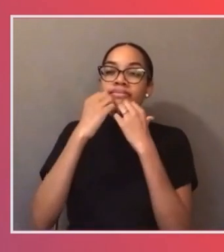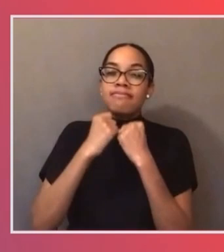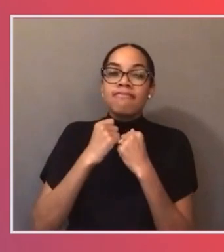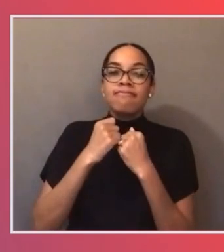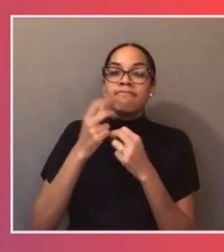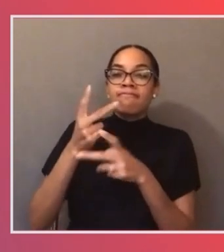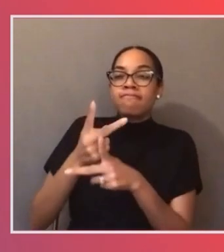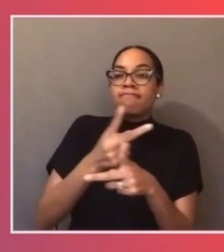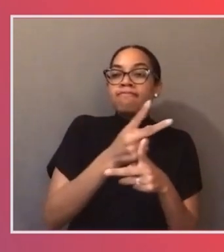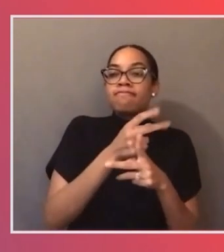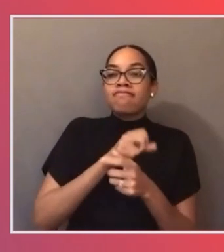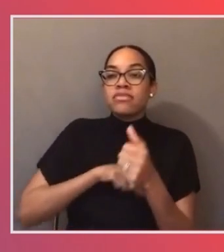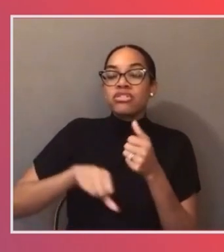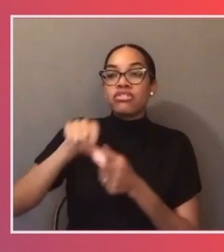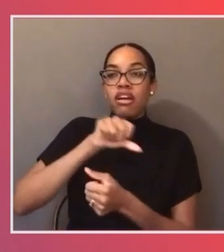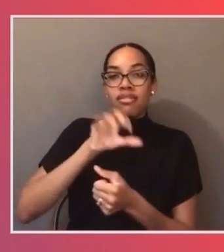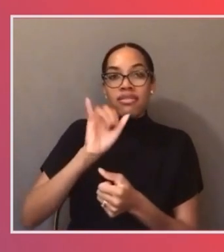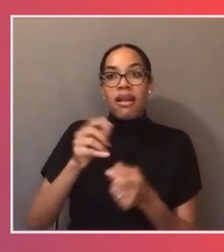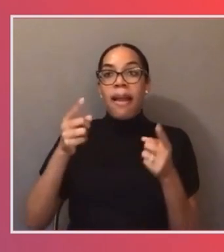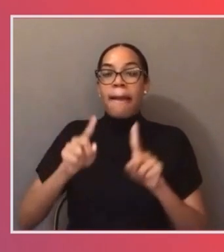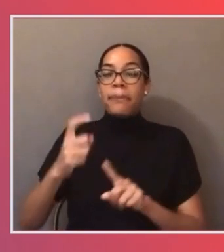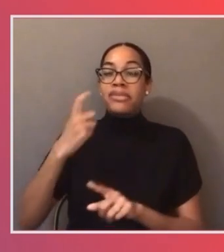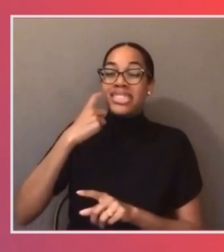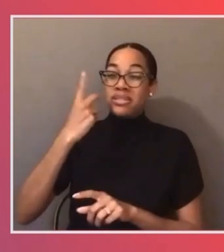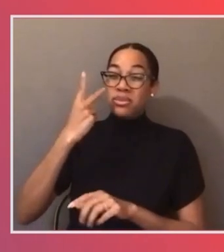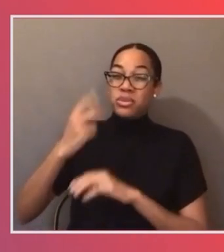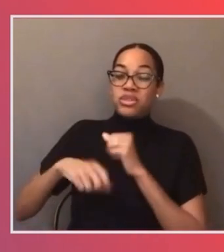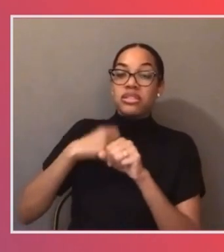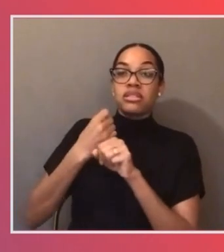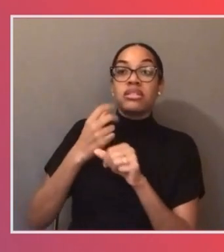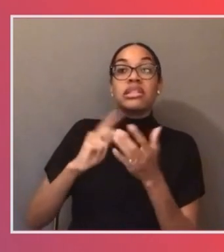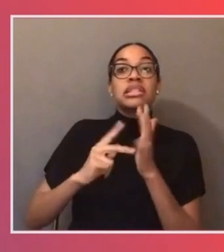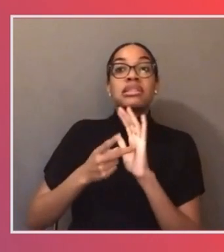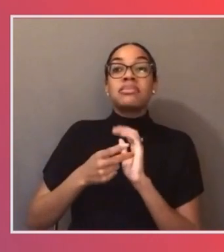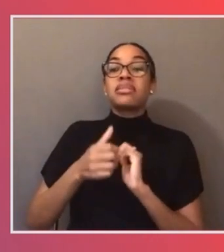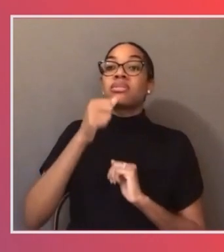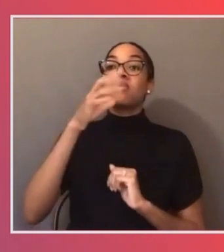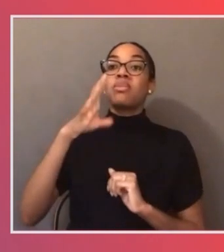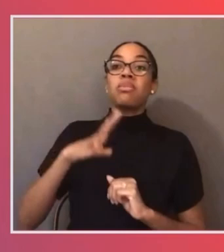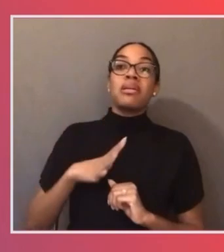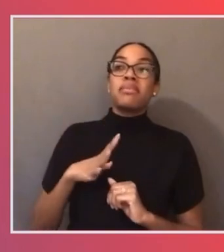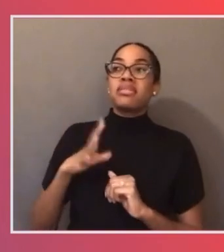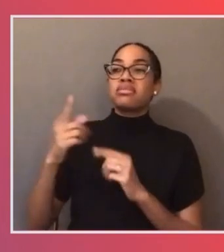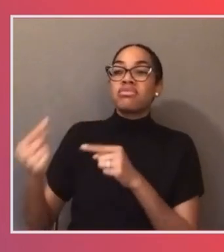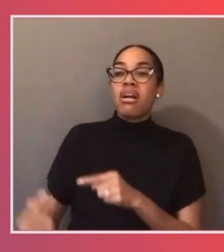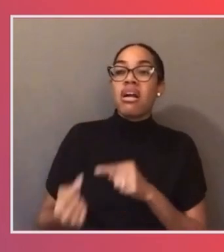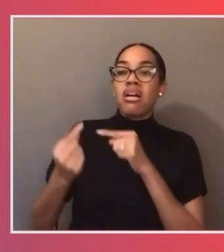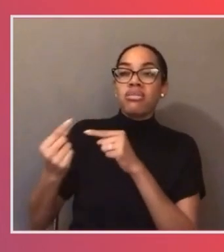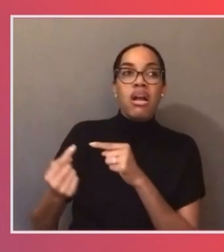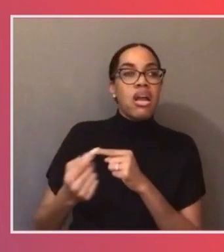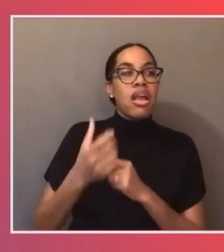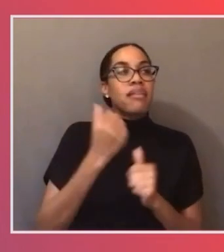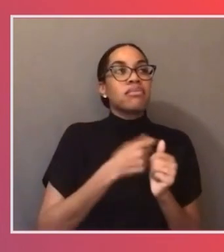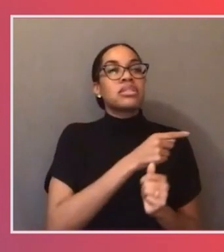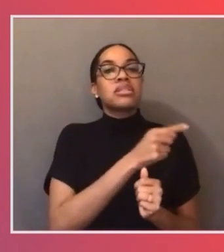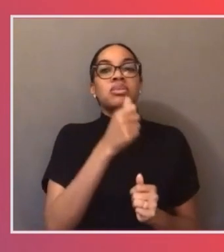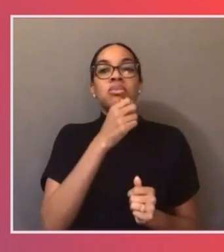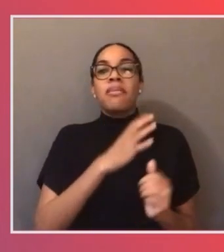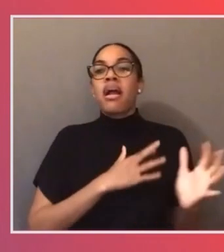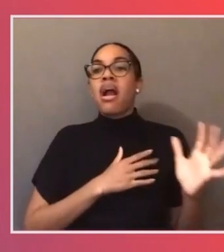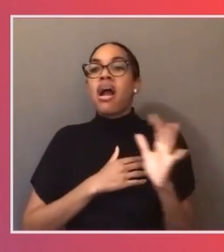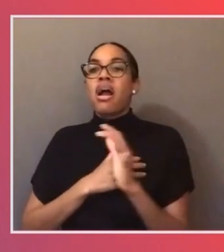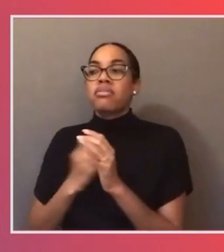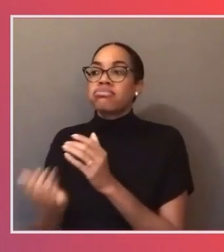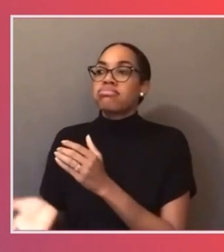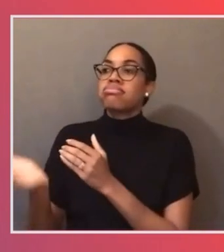a woman behind. It has been really magical, and women like you, leaders like you, are always